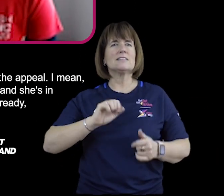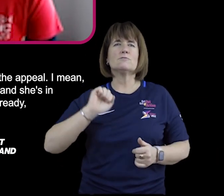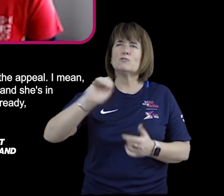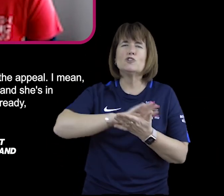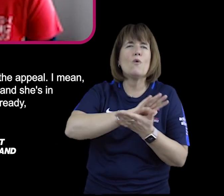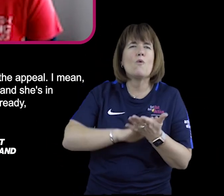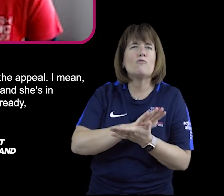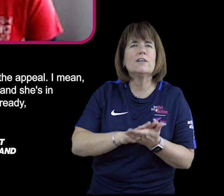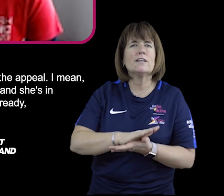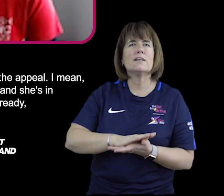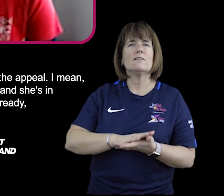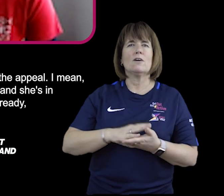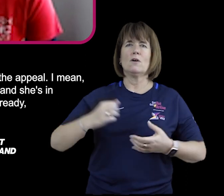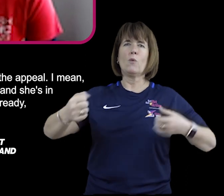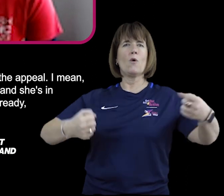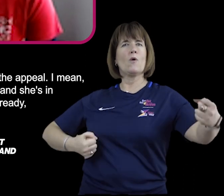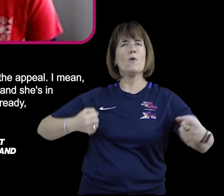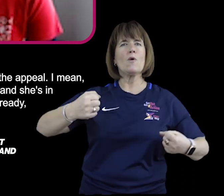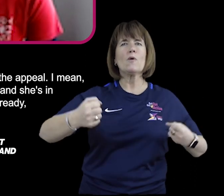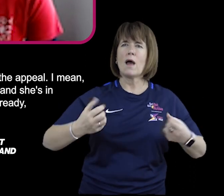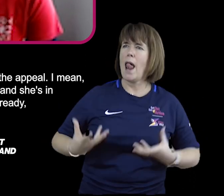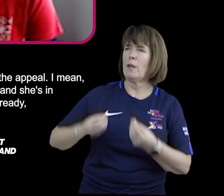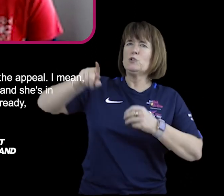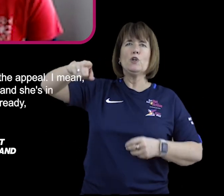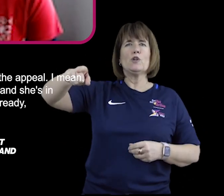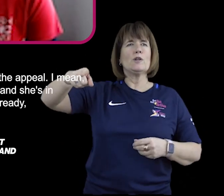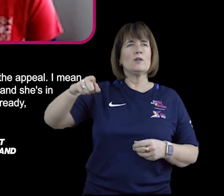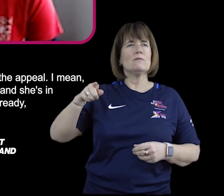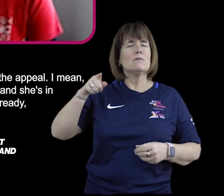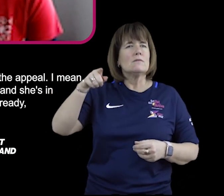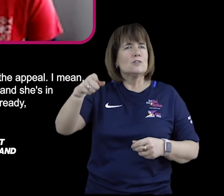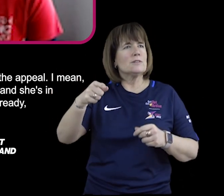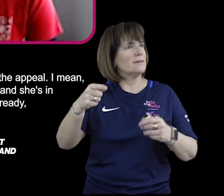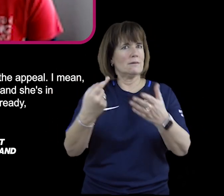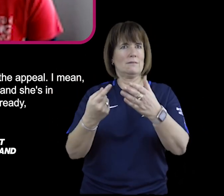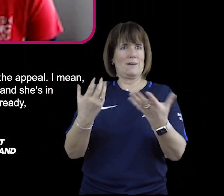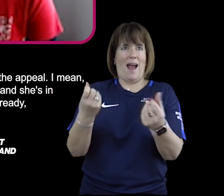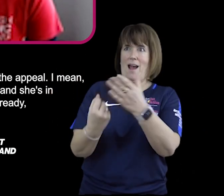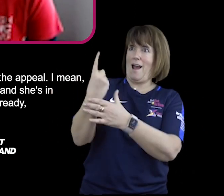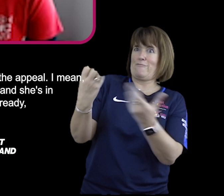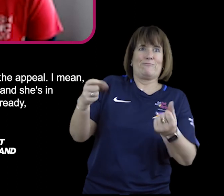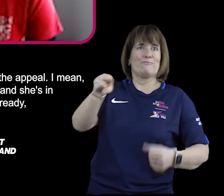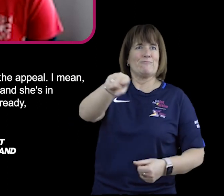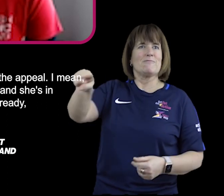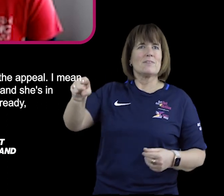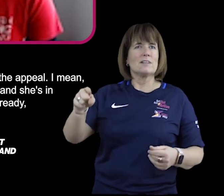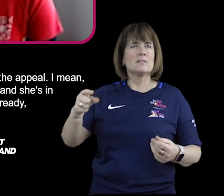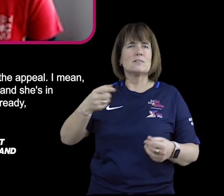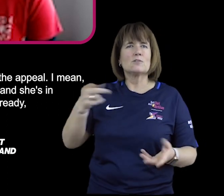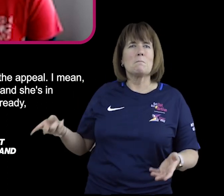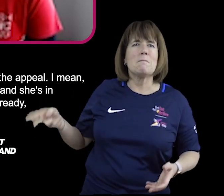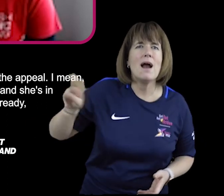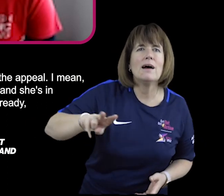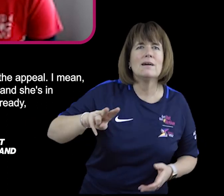Allyson's personal story and what Nordic Walking has done for her, and she's in essence giving something back now because she's fully immersed